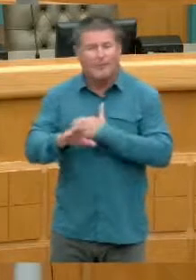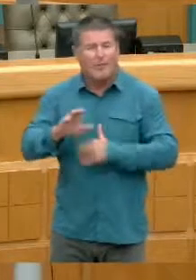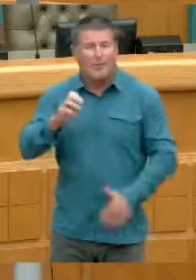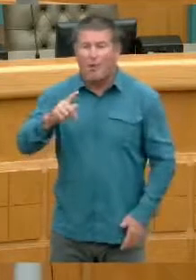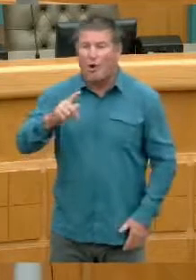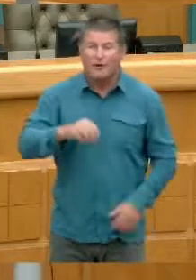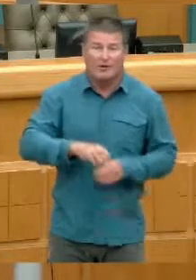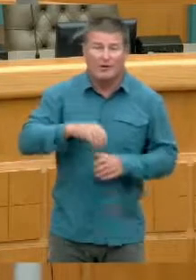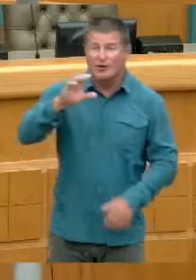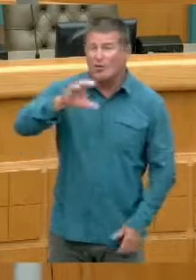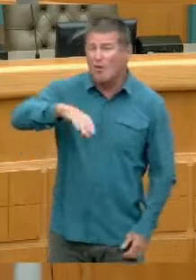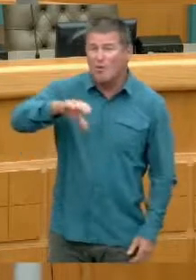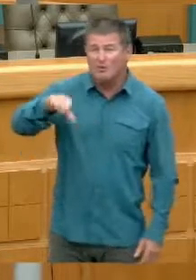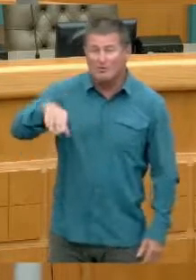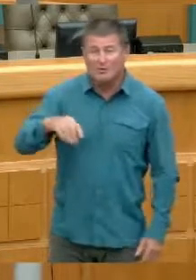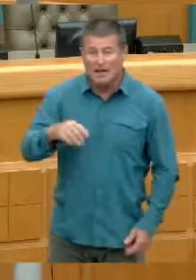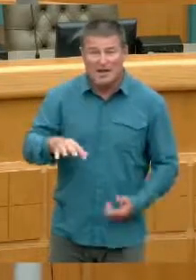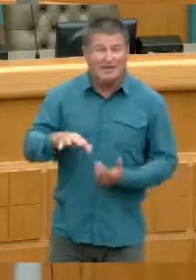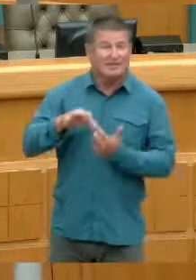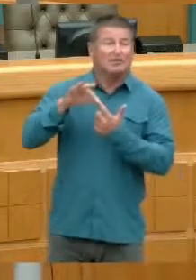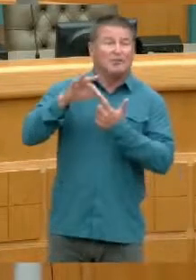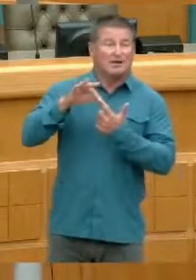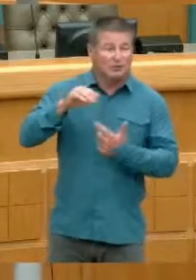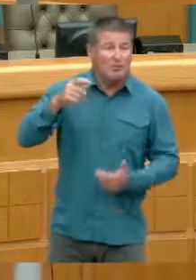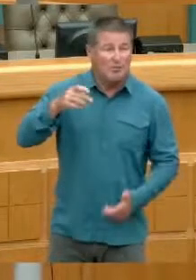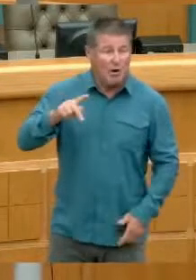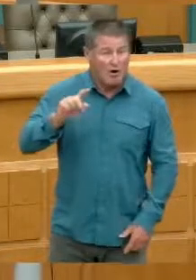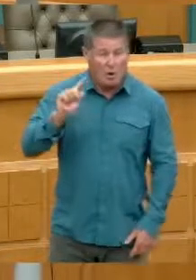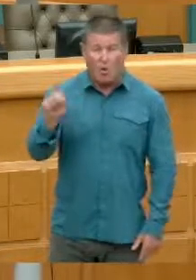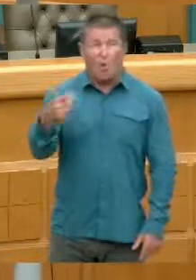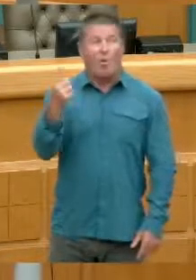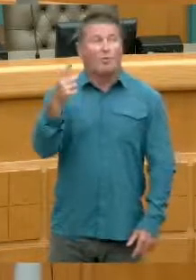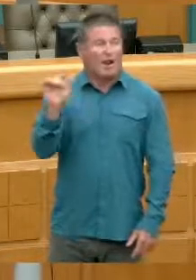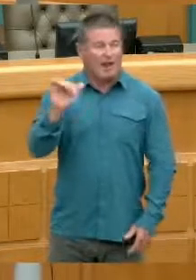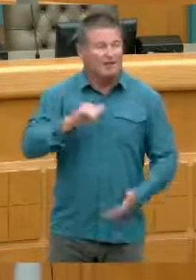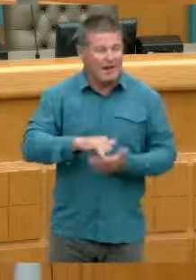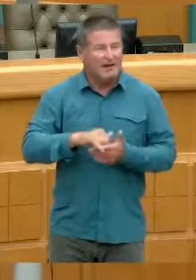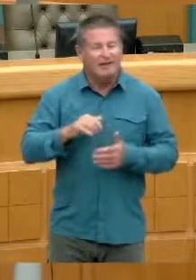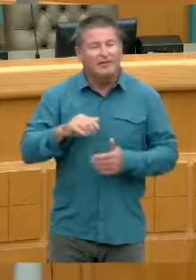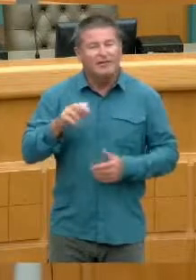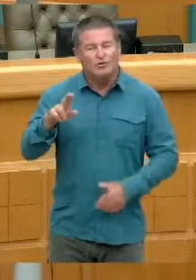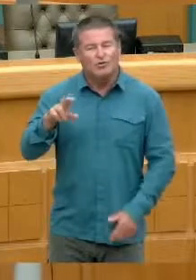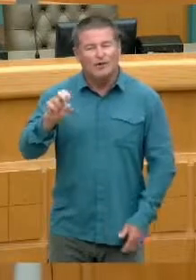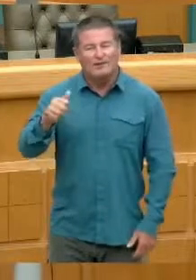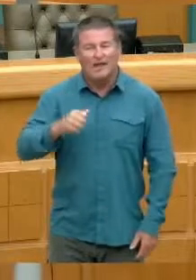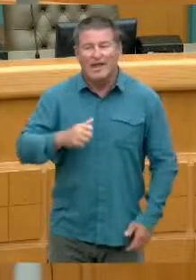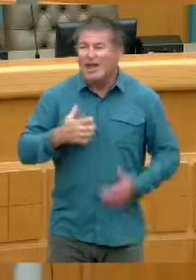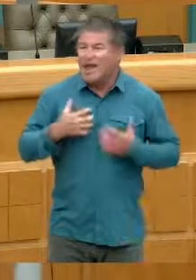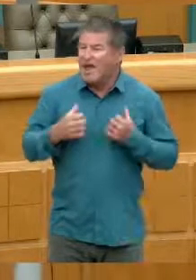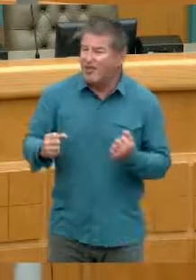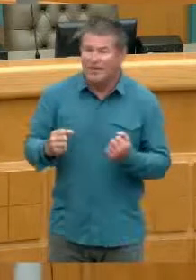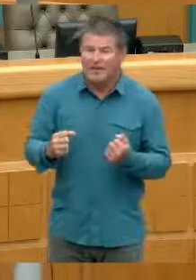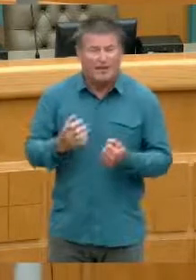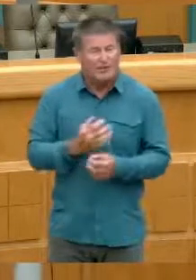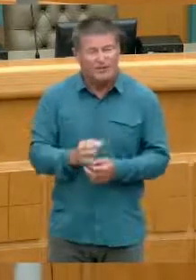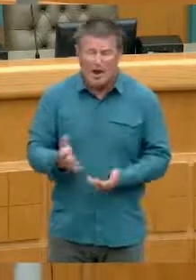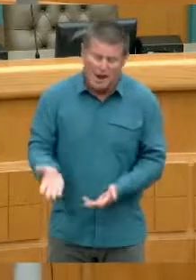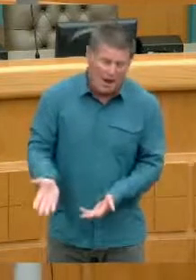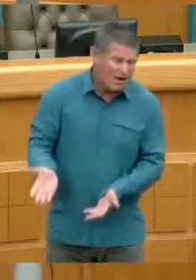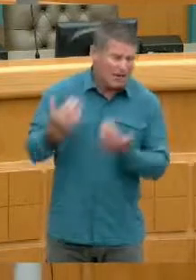very unique to Texas and the country. And it's healthy and it's free. And so we want you to come out. We know that we want